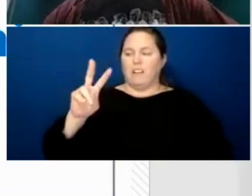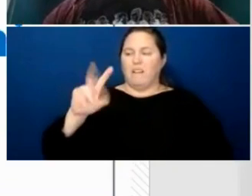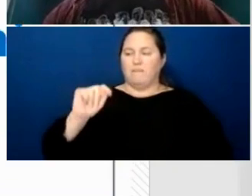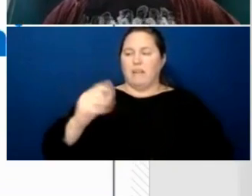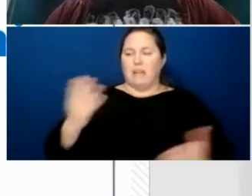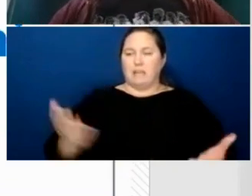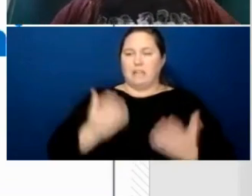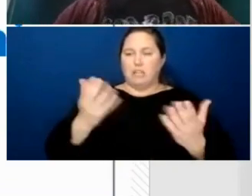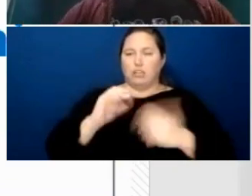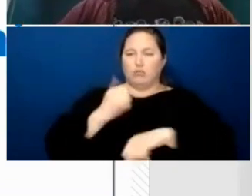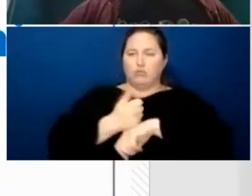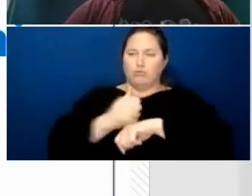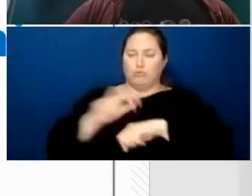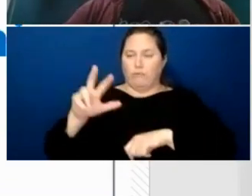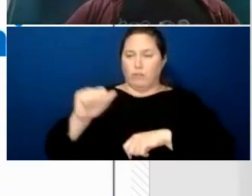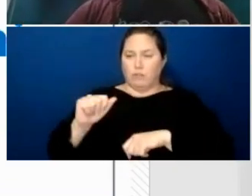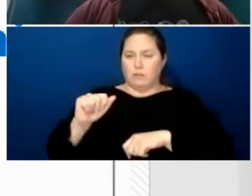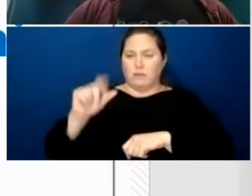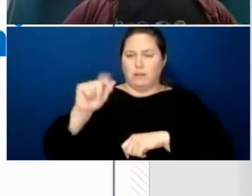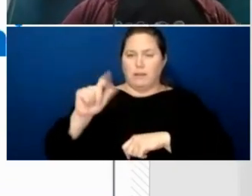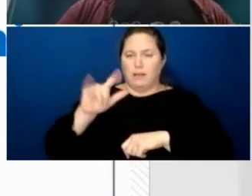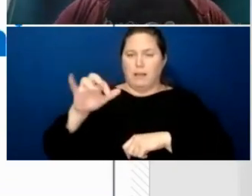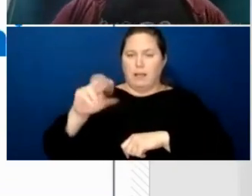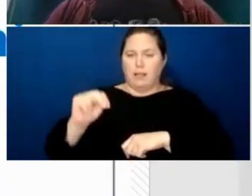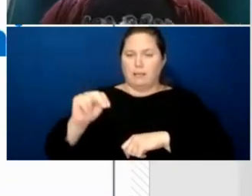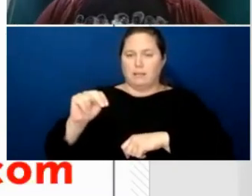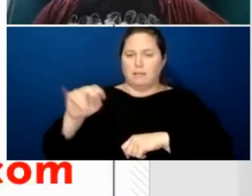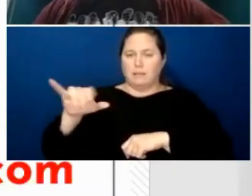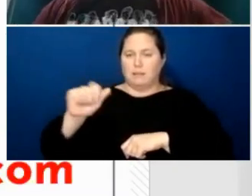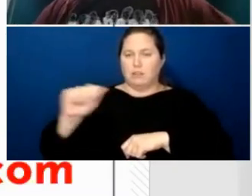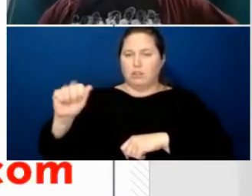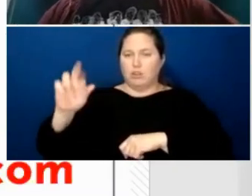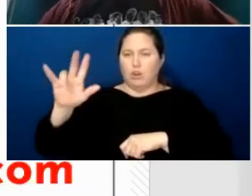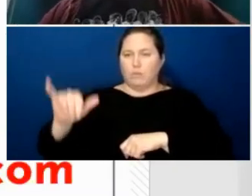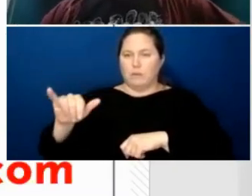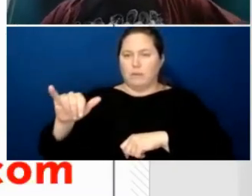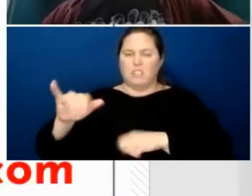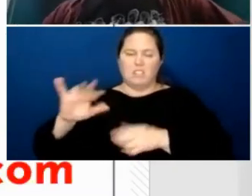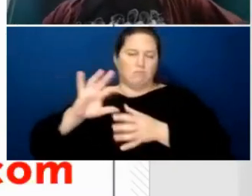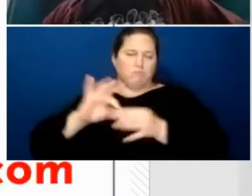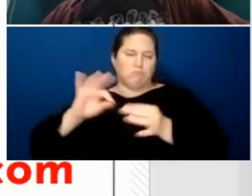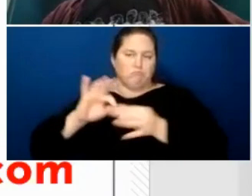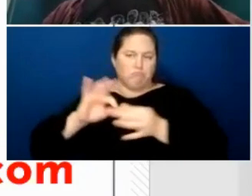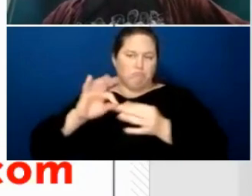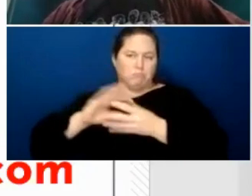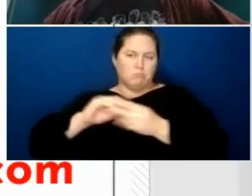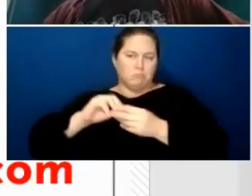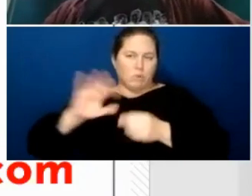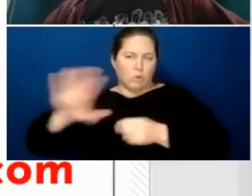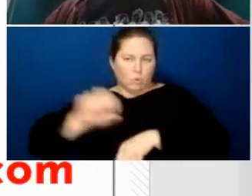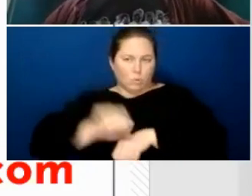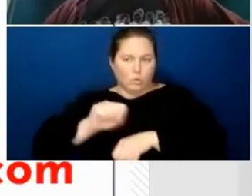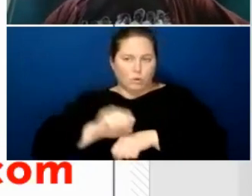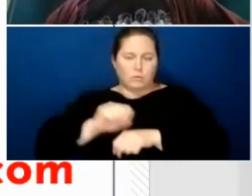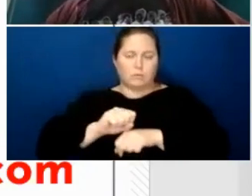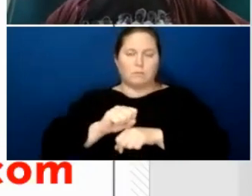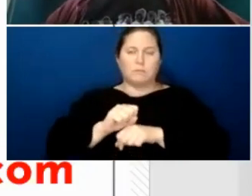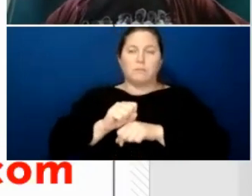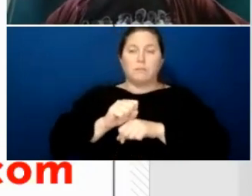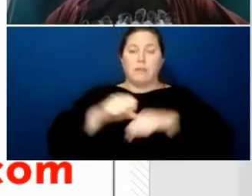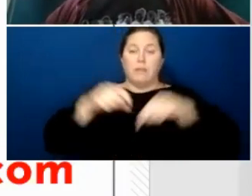Dr. Allison Yari. So she'll be talking to us about the work she does. And also, if you are watching on a recording, you can also